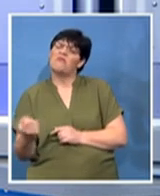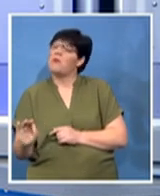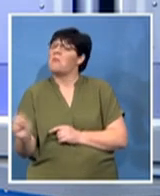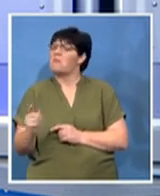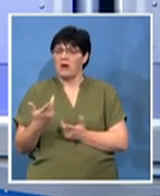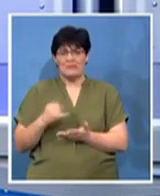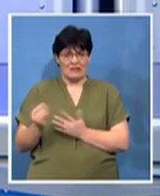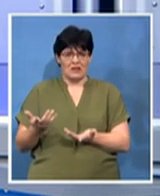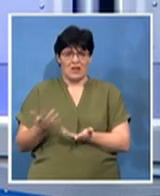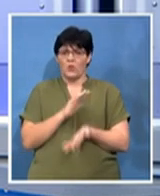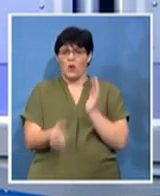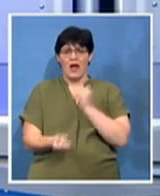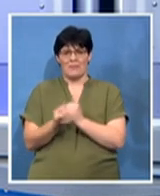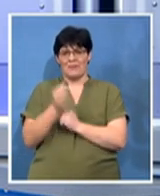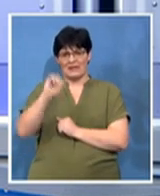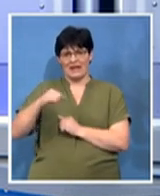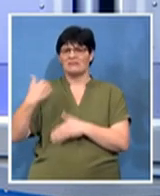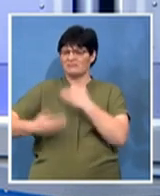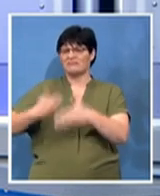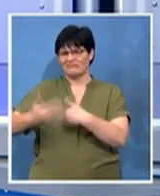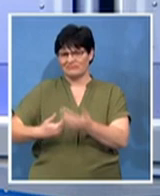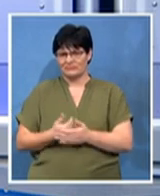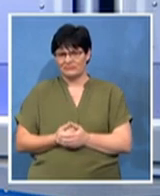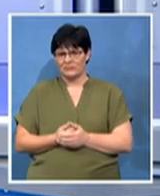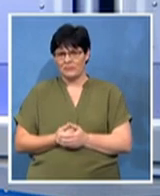on. So some would argue, why don't you just change it?